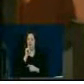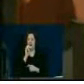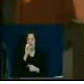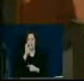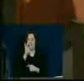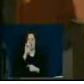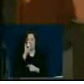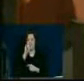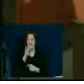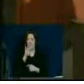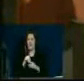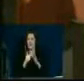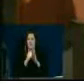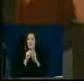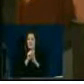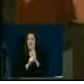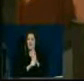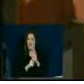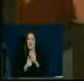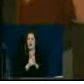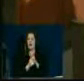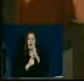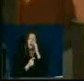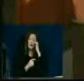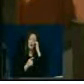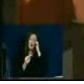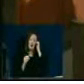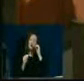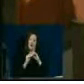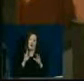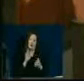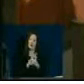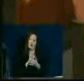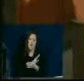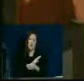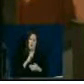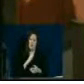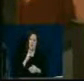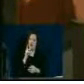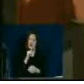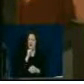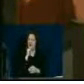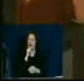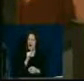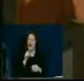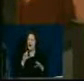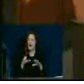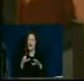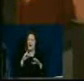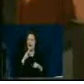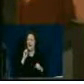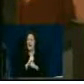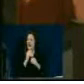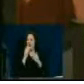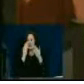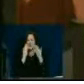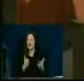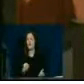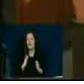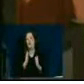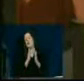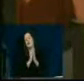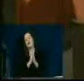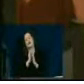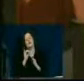by state law. I would like to clarify that the school board did not actually suggest or request that